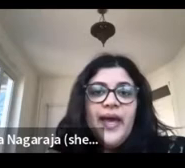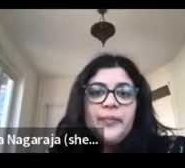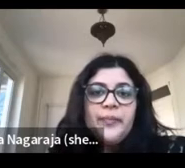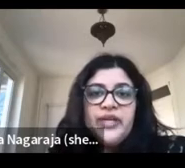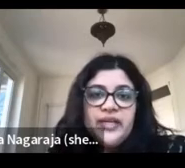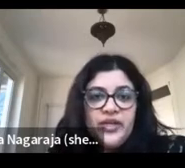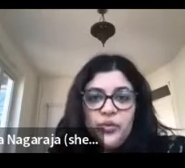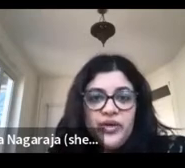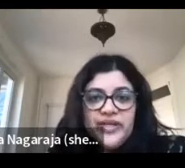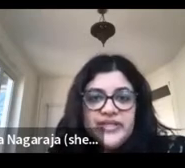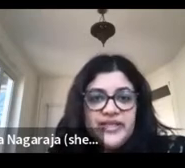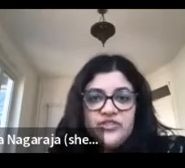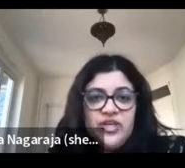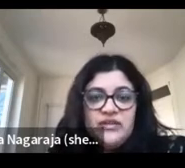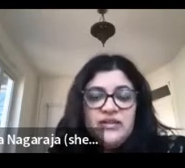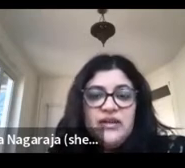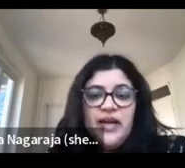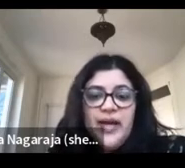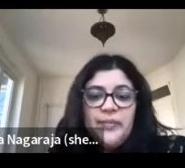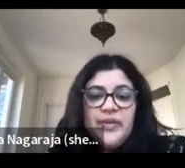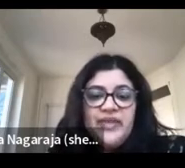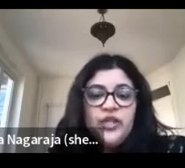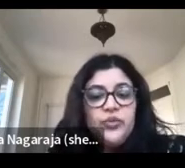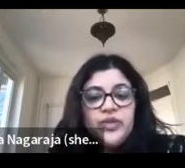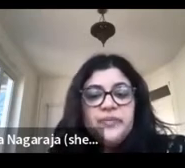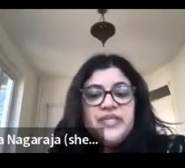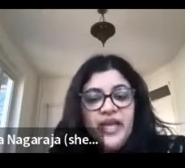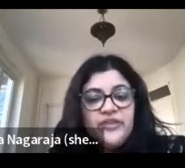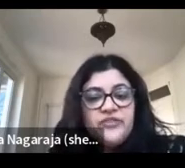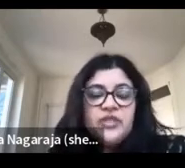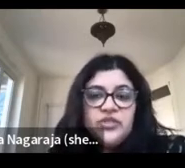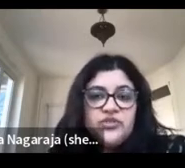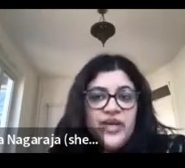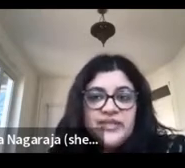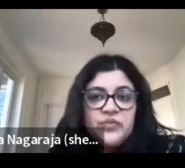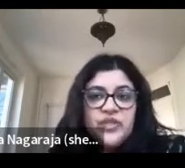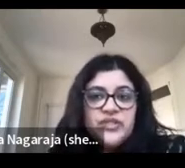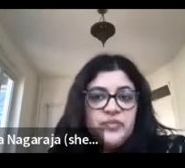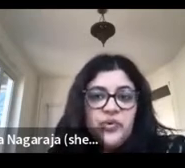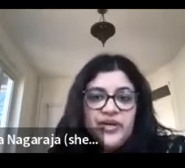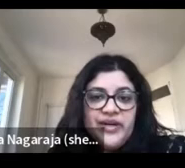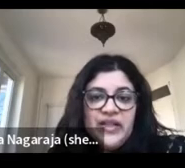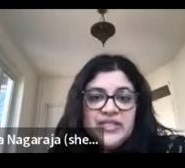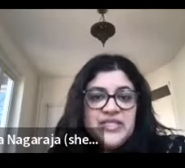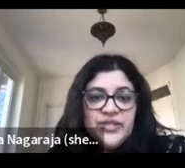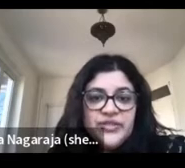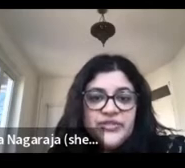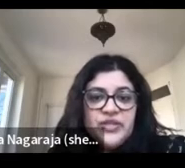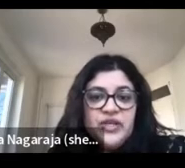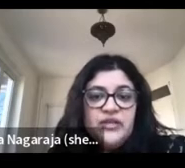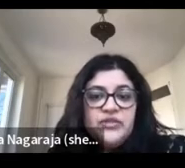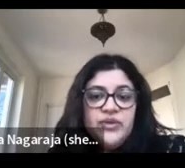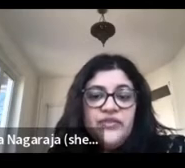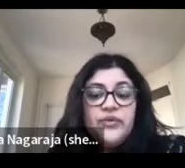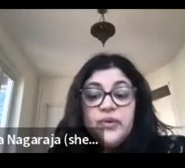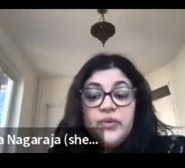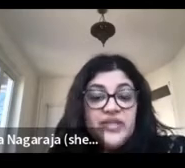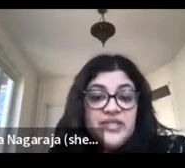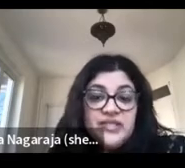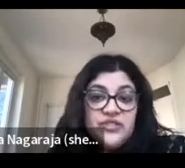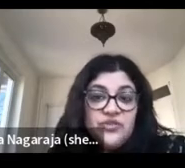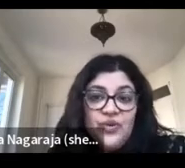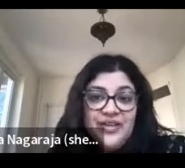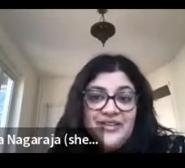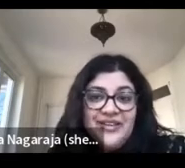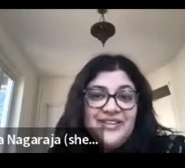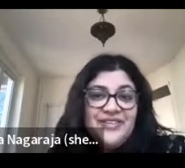one gap or need at your organization that you could potentially address with the support of volunteers. So if you were with us